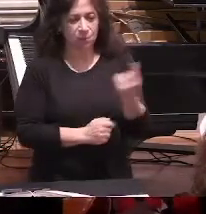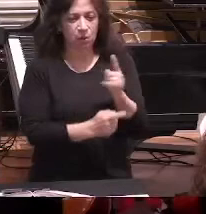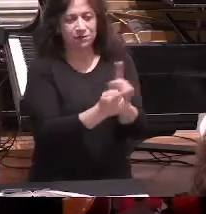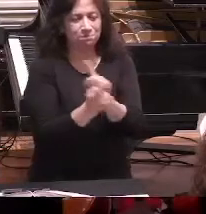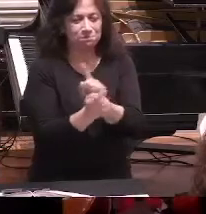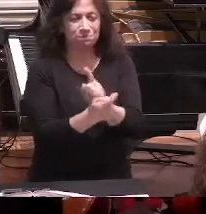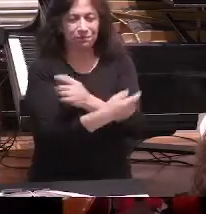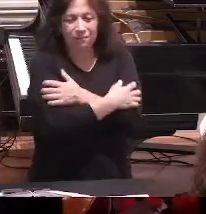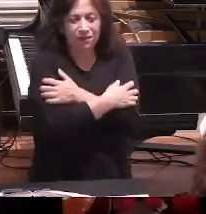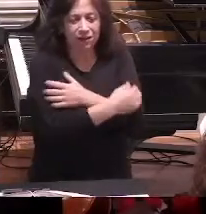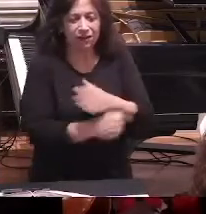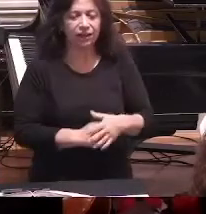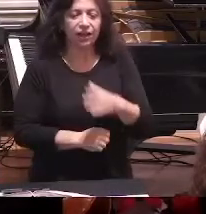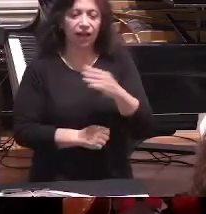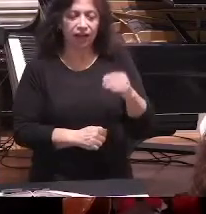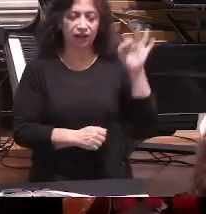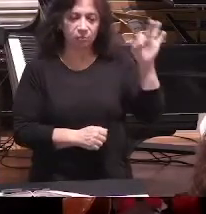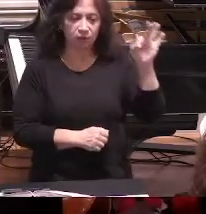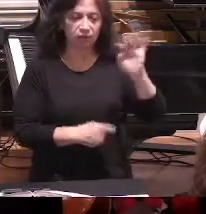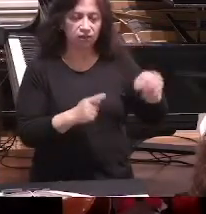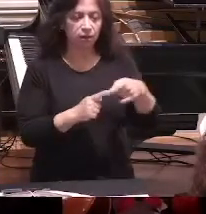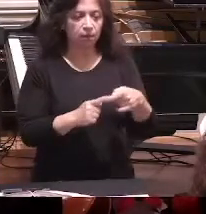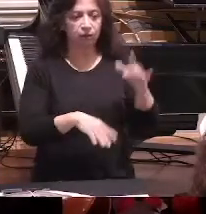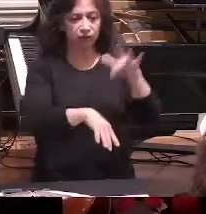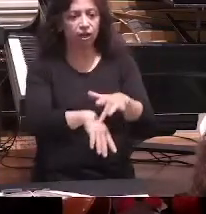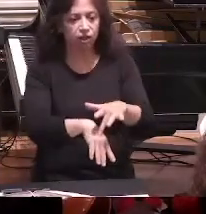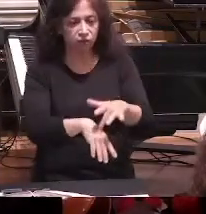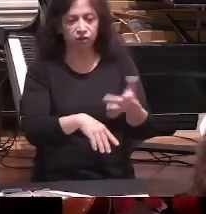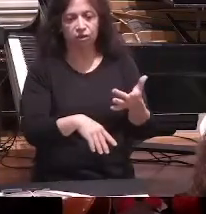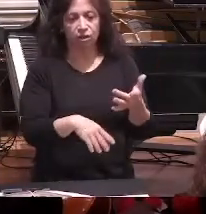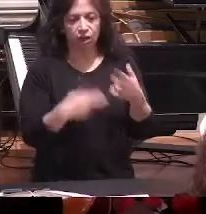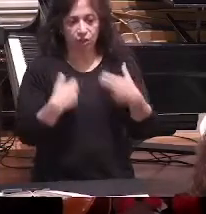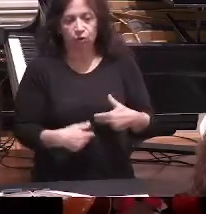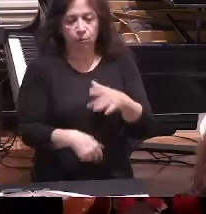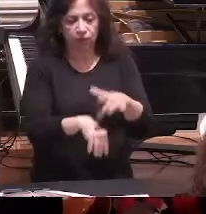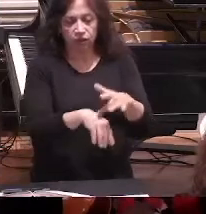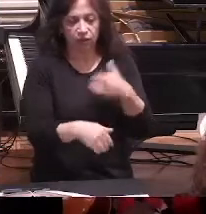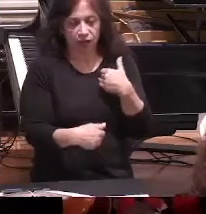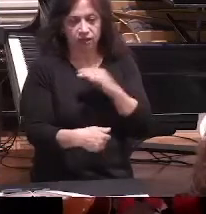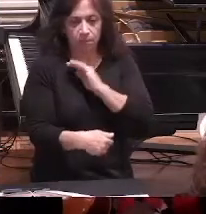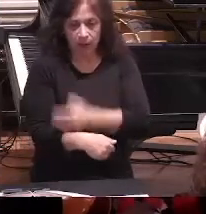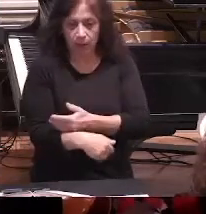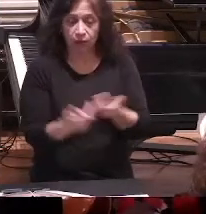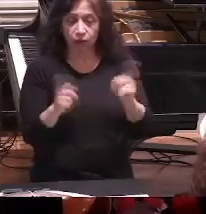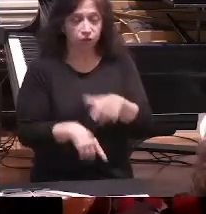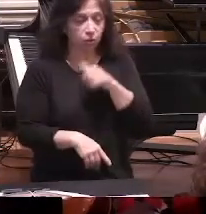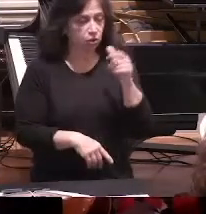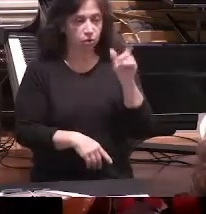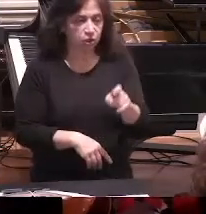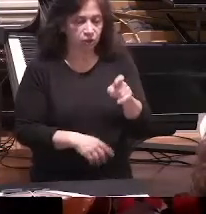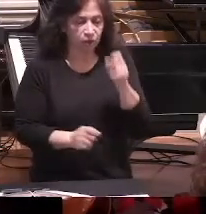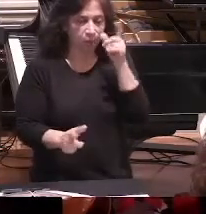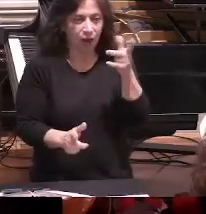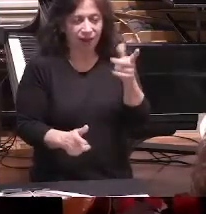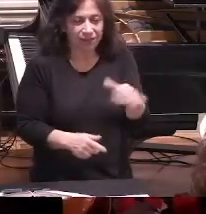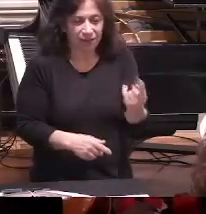on the necessity and the power of human touch. And so it shouldn't surprise anyone that while